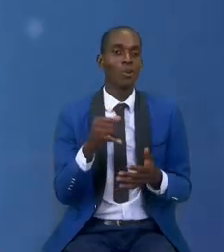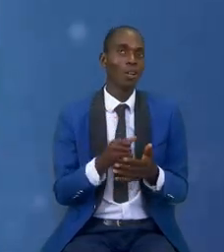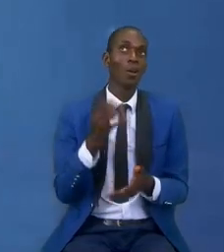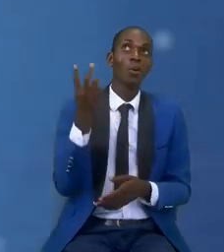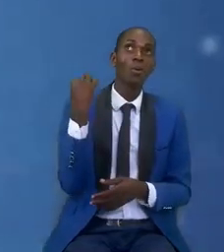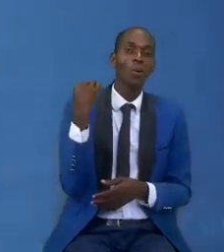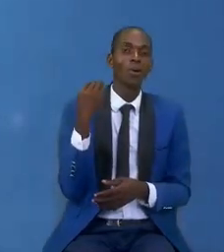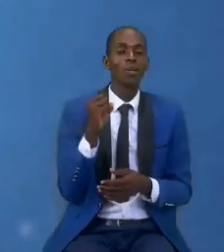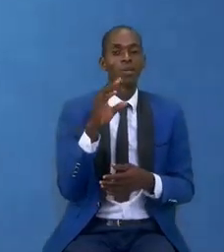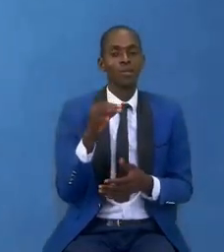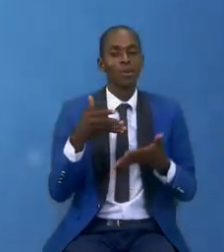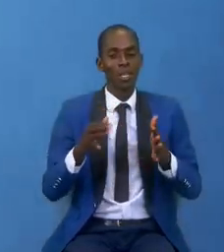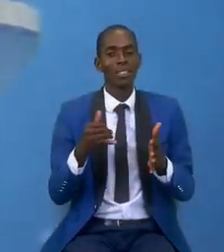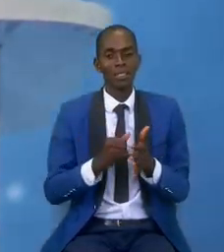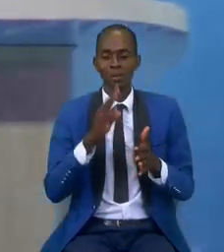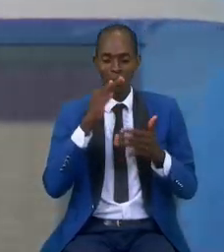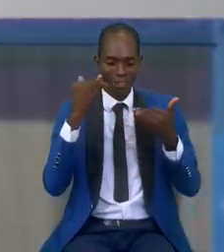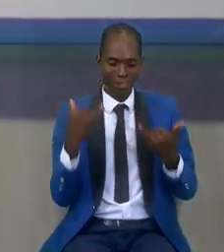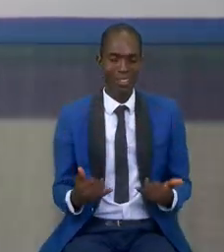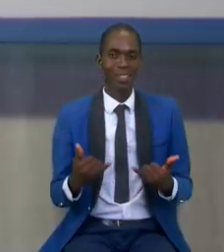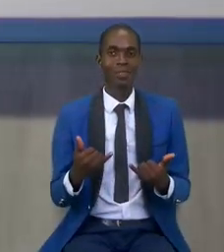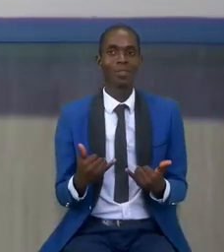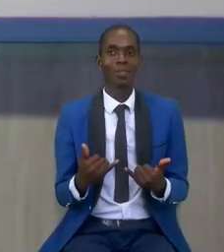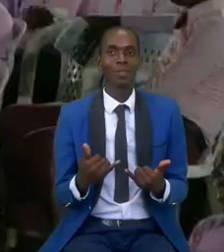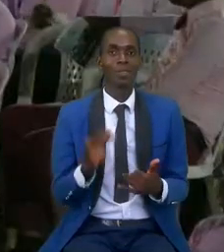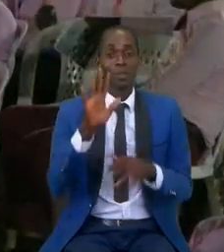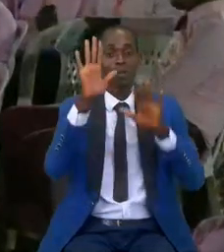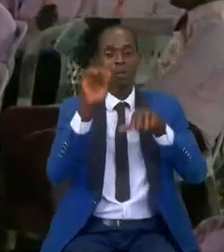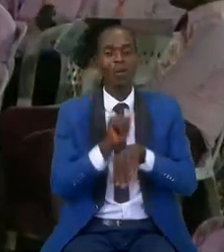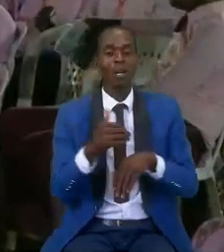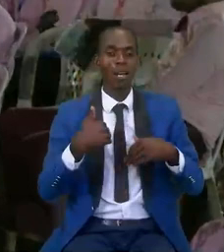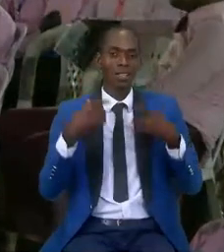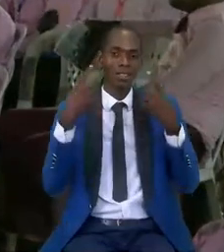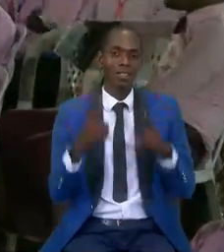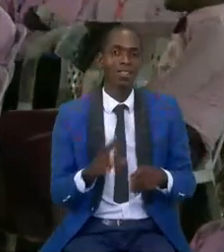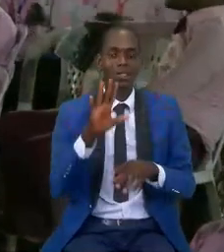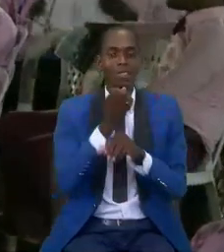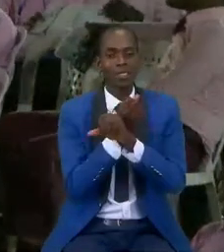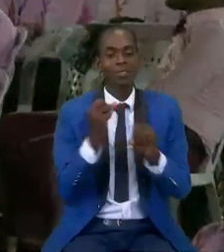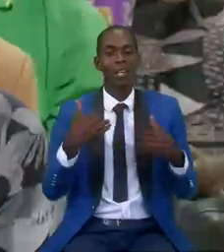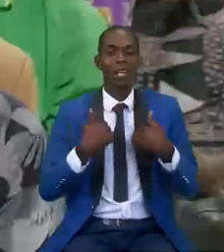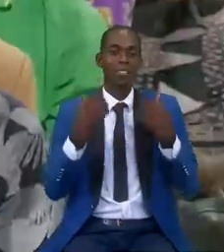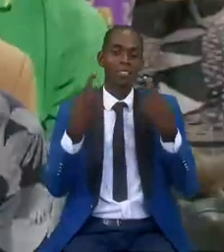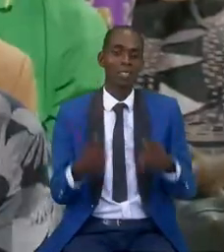has come your salvation has come amen amen